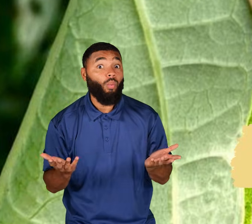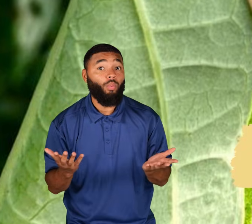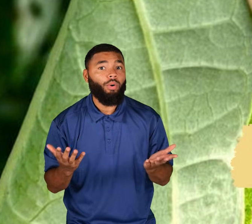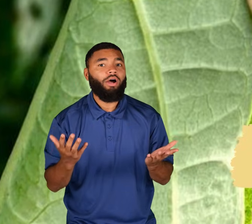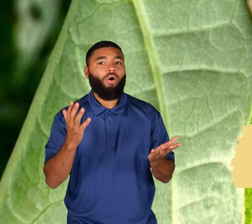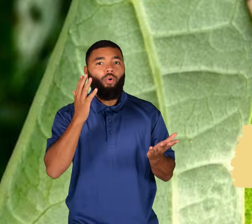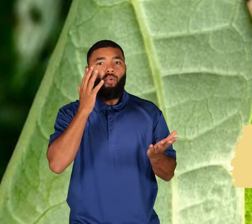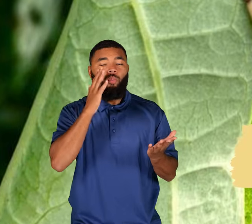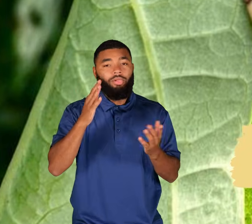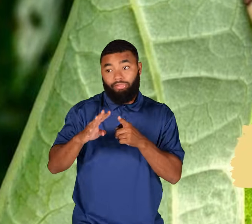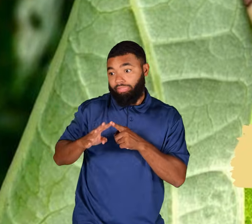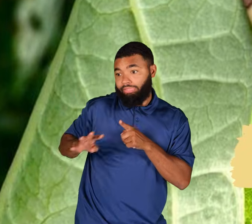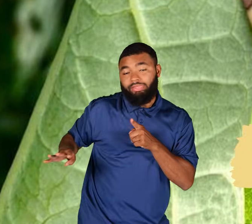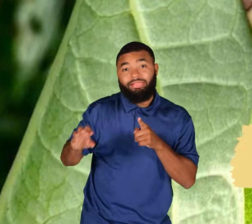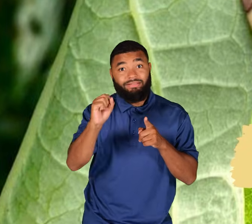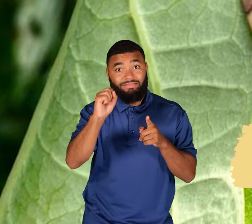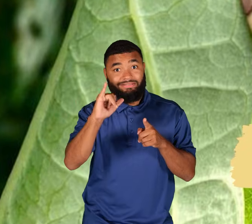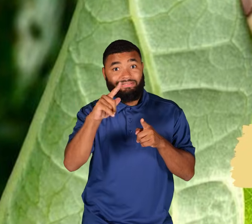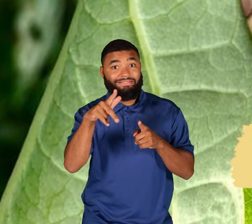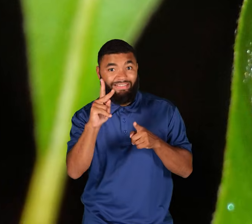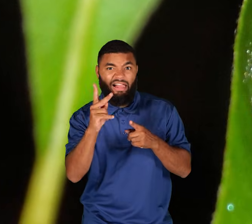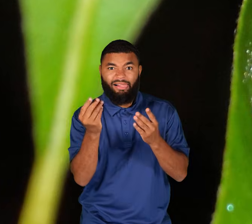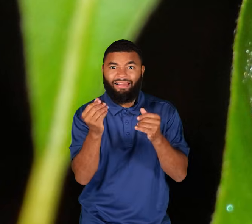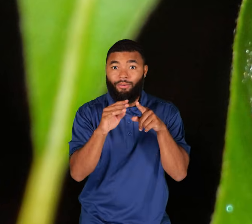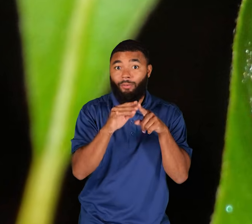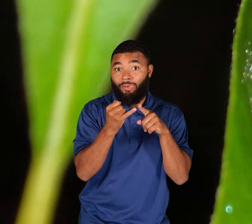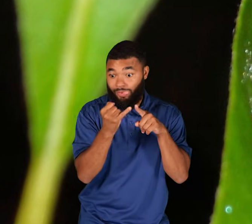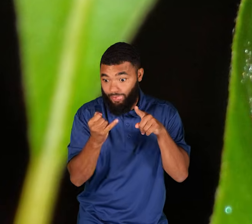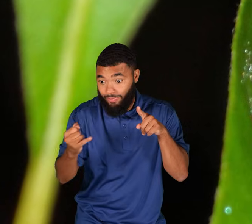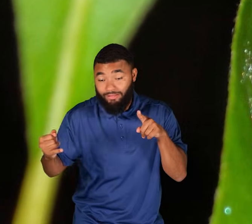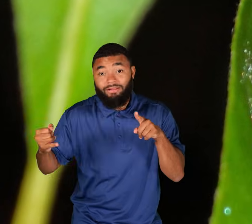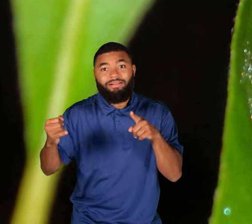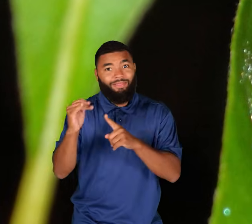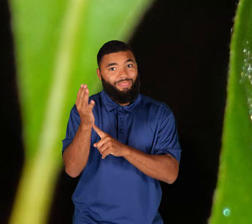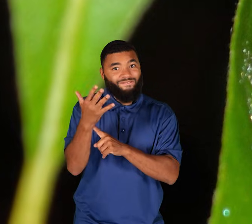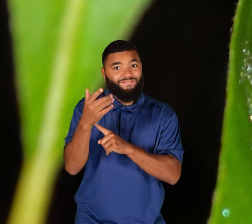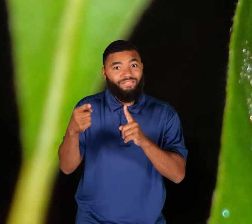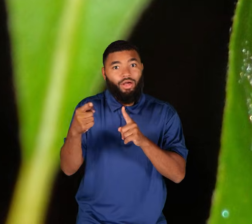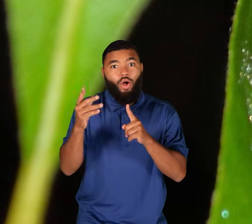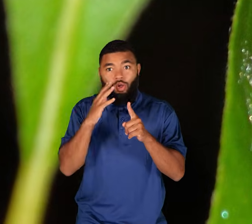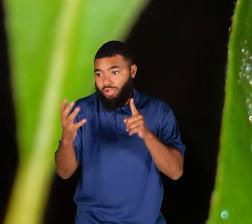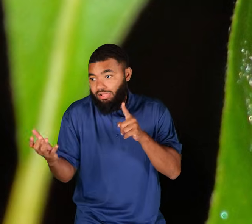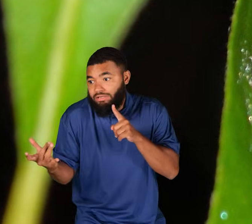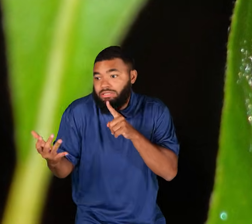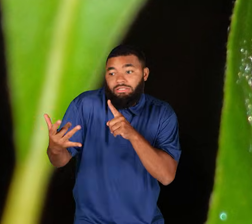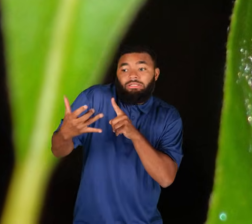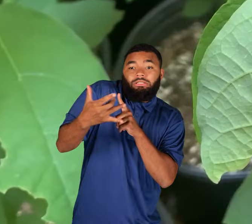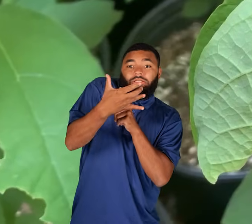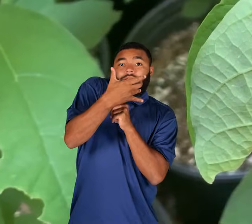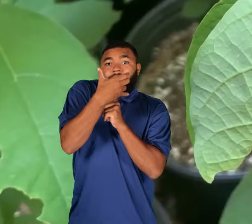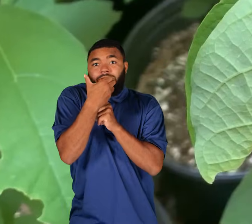caterpillar creates silk threads on both sides of a leaf, and as the silk dries, it pulls the leaf closed around